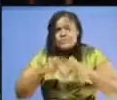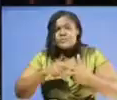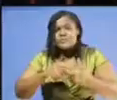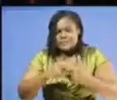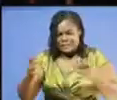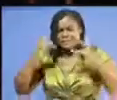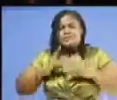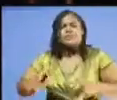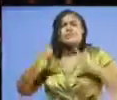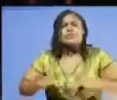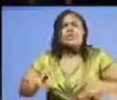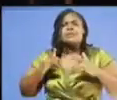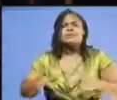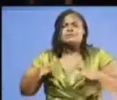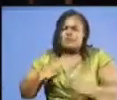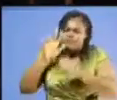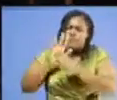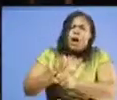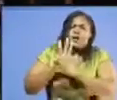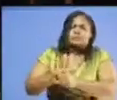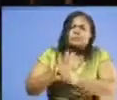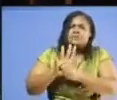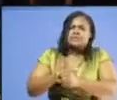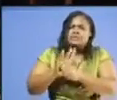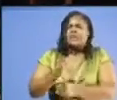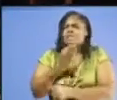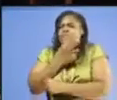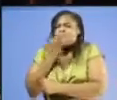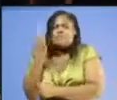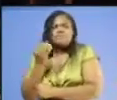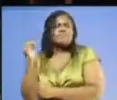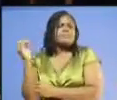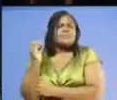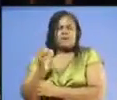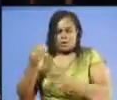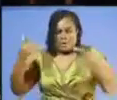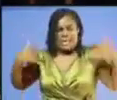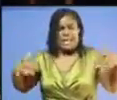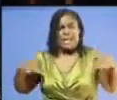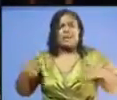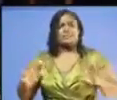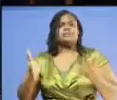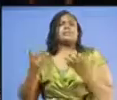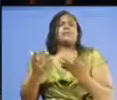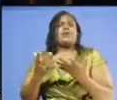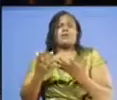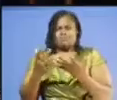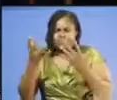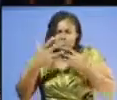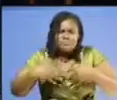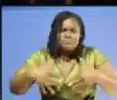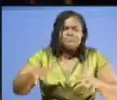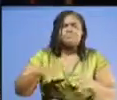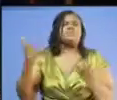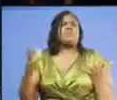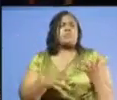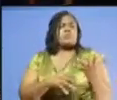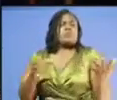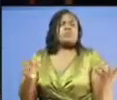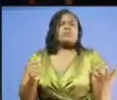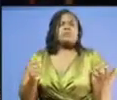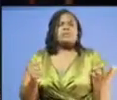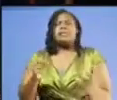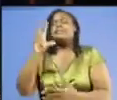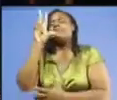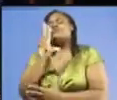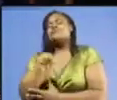or distress or persecution or famine or nakedness or peril or sword? He said,